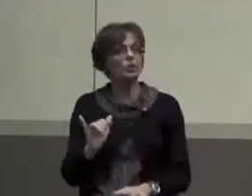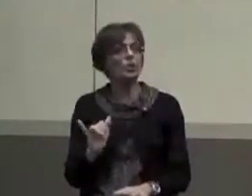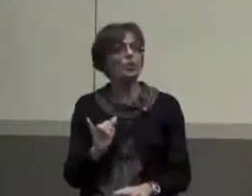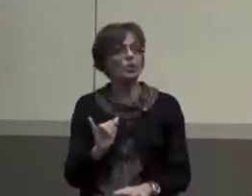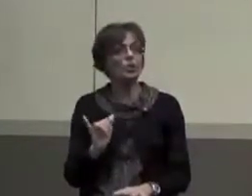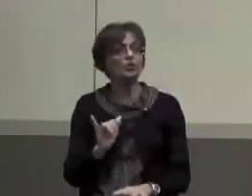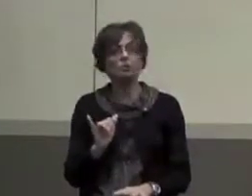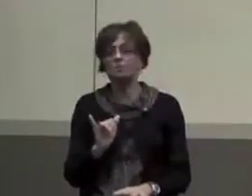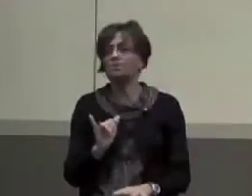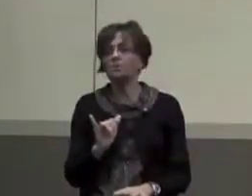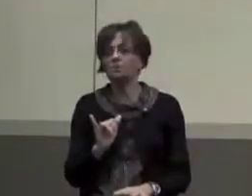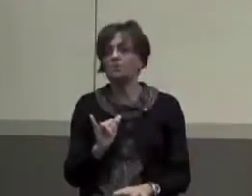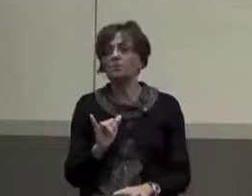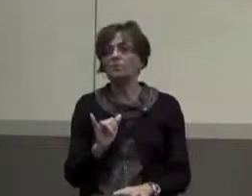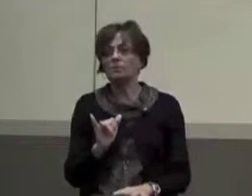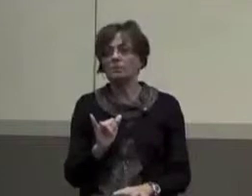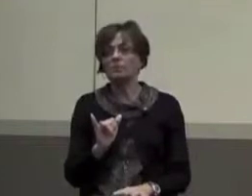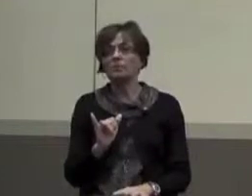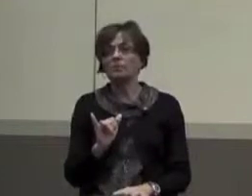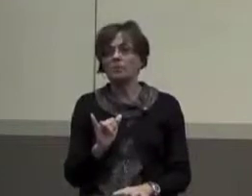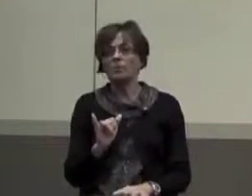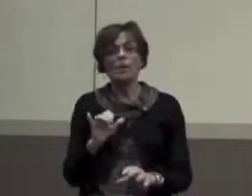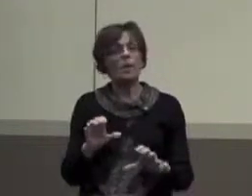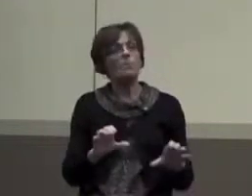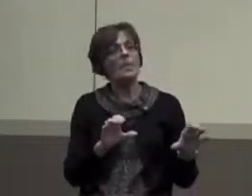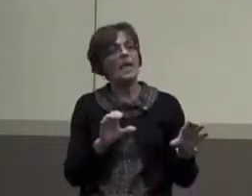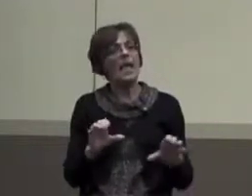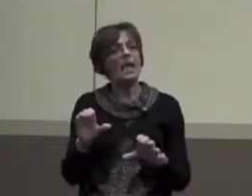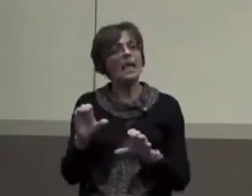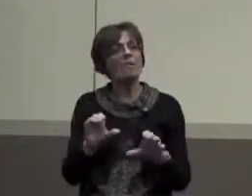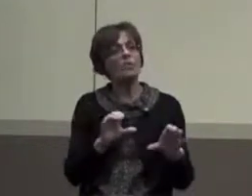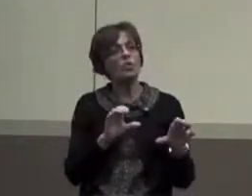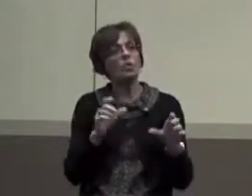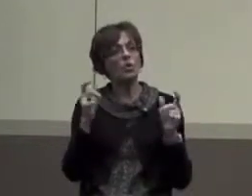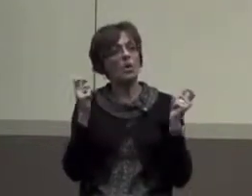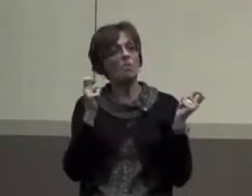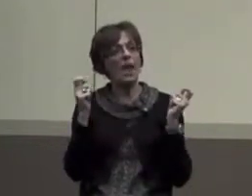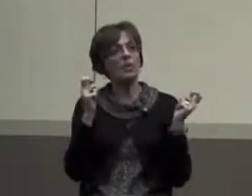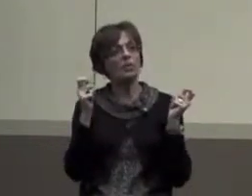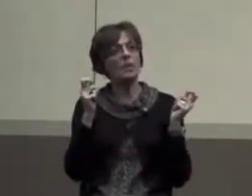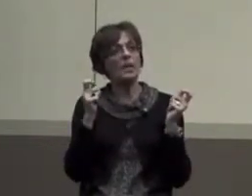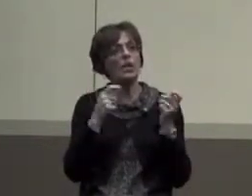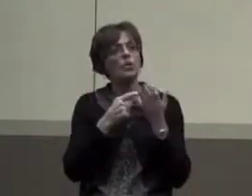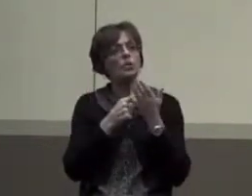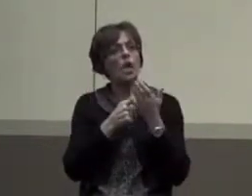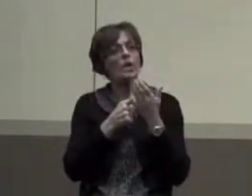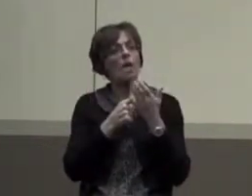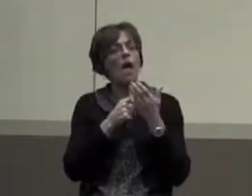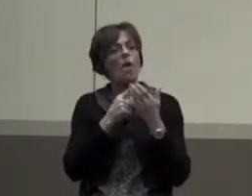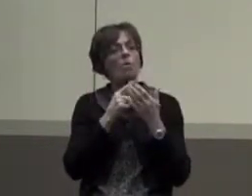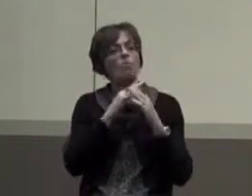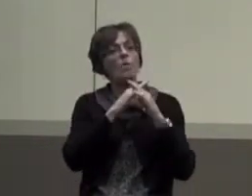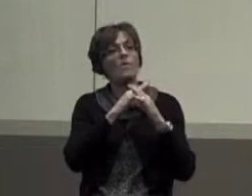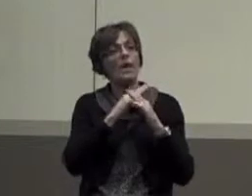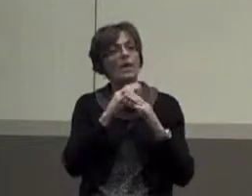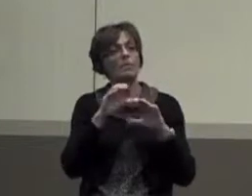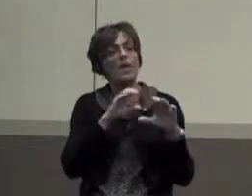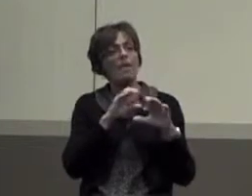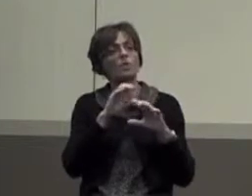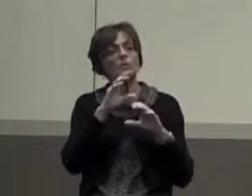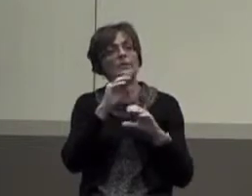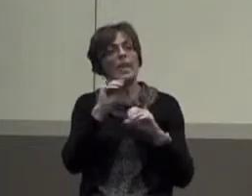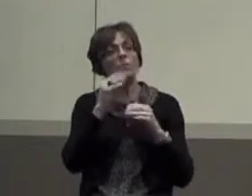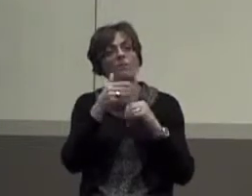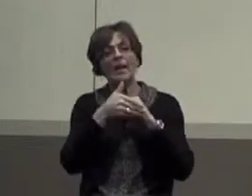But because behavior management, talking about preventing behaviors and doing interventions, it's not an